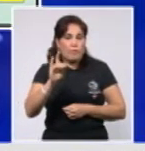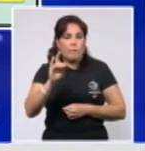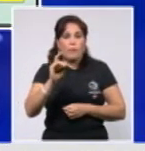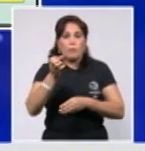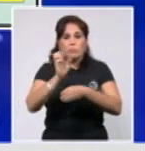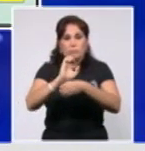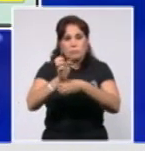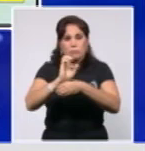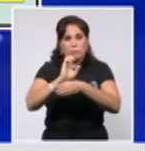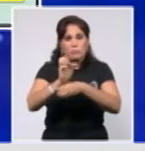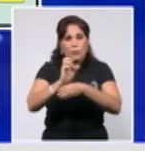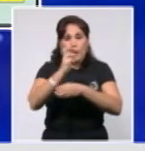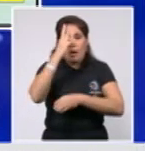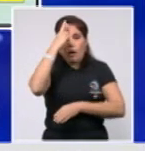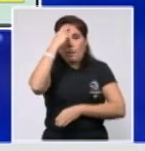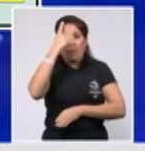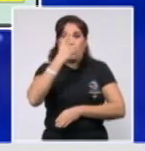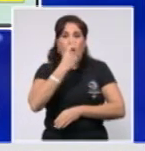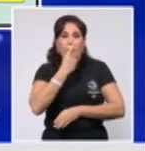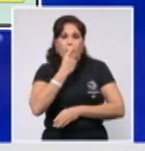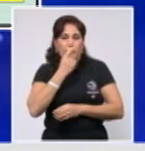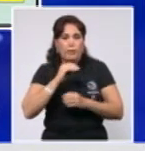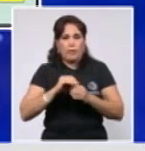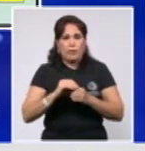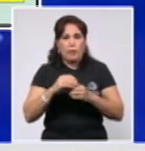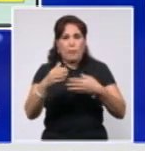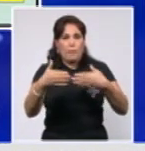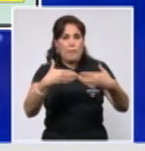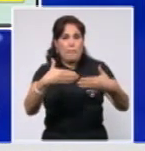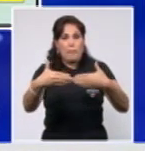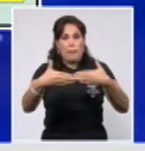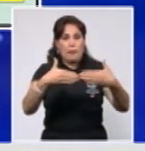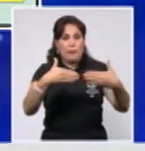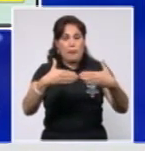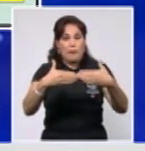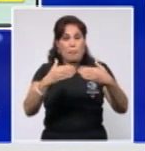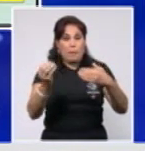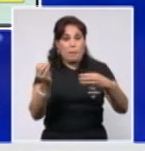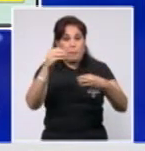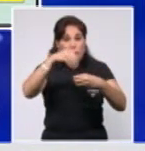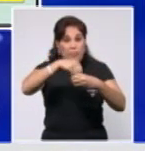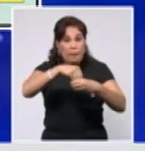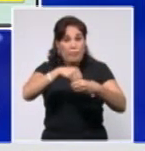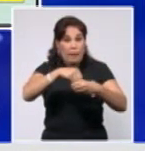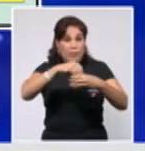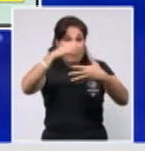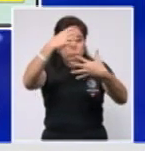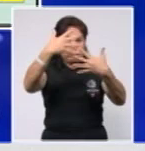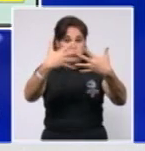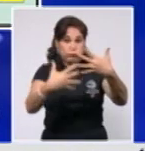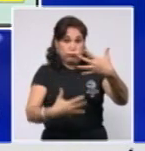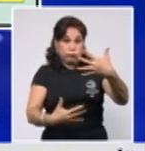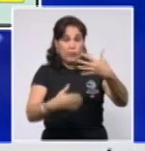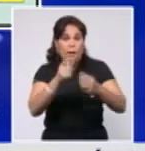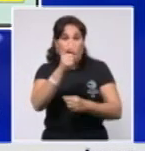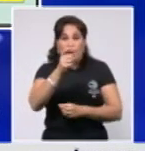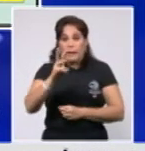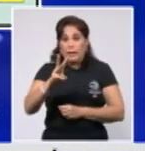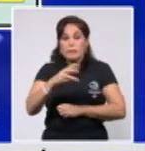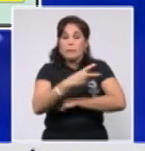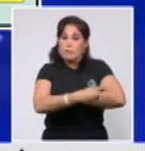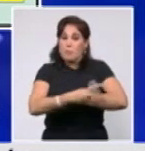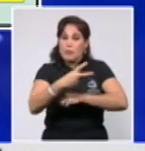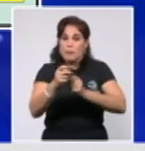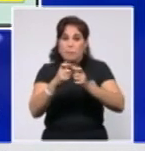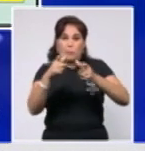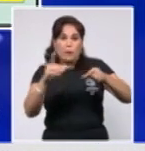Bolivia, Ecuador, the Dominican Republic, Panama, and Guatemala. These are the countries with the